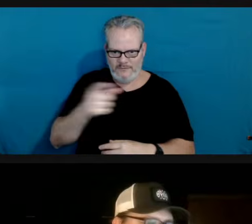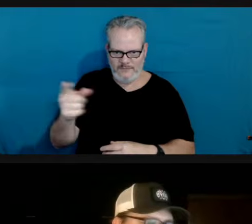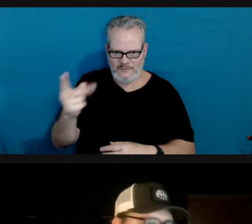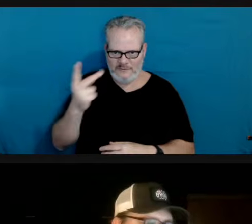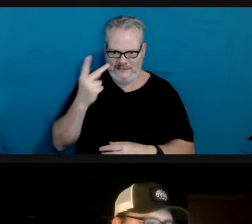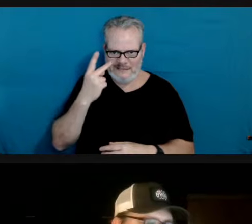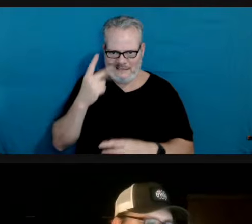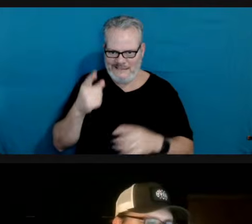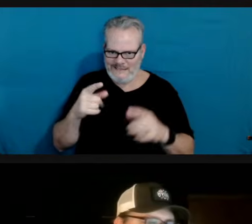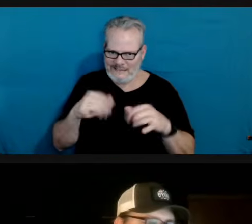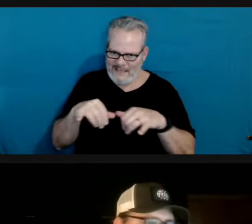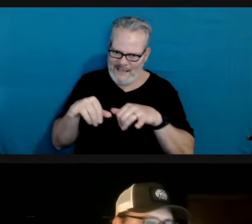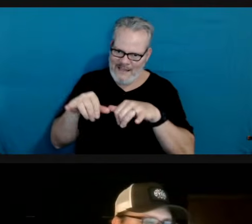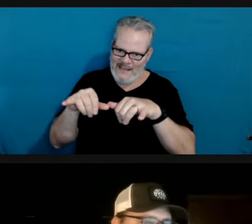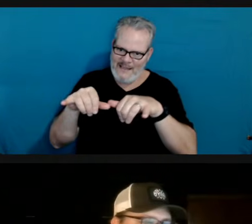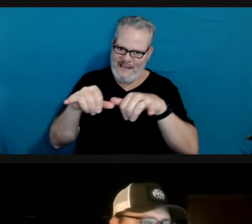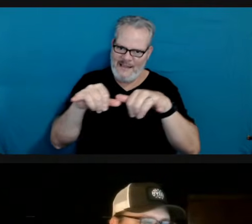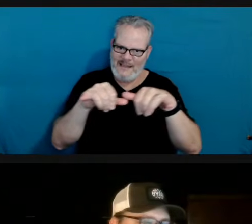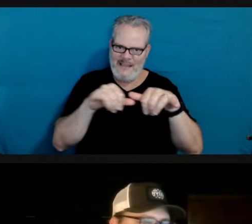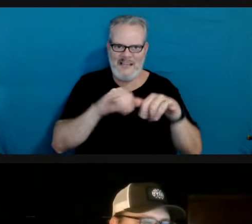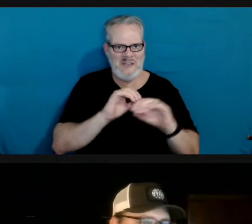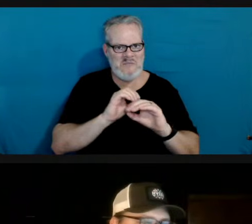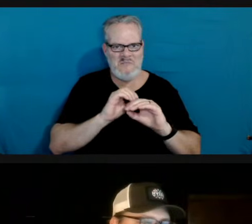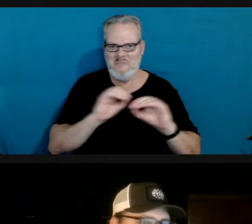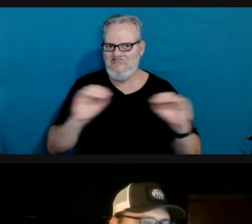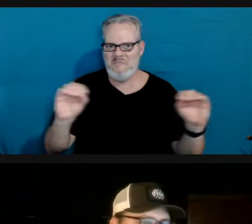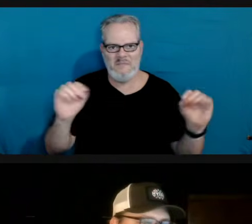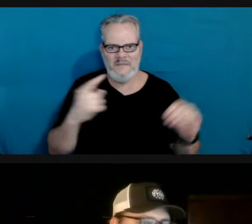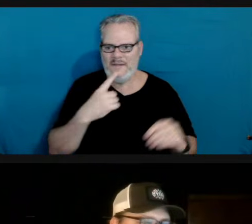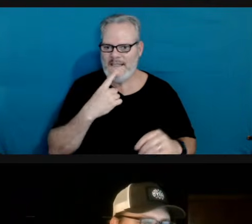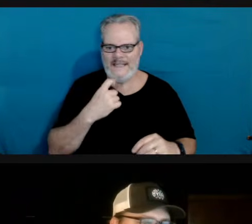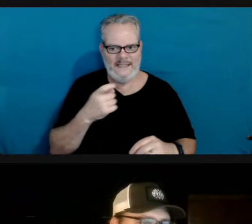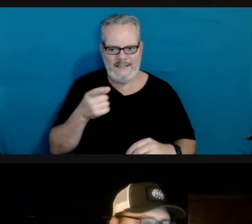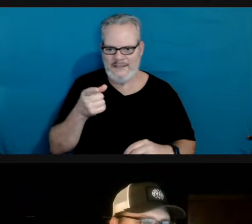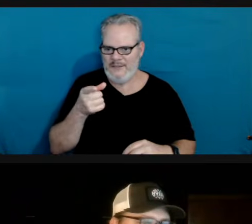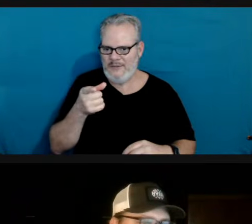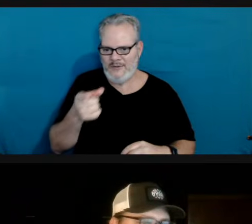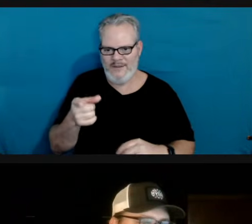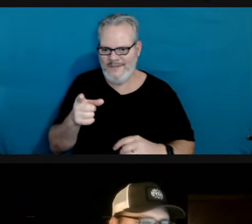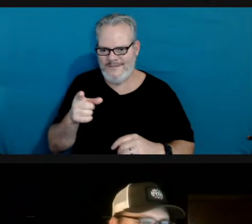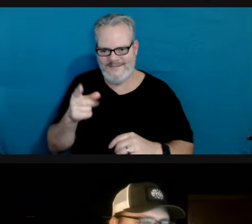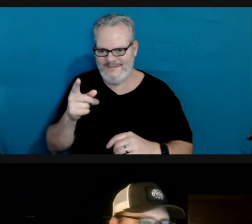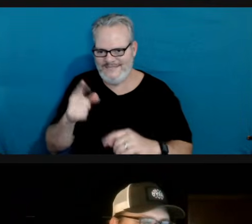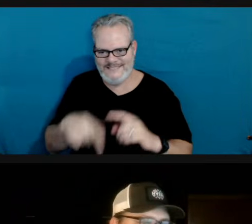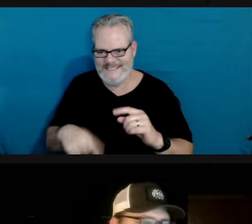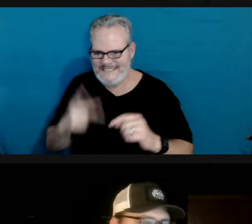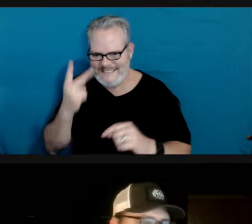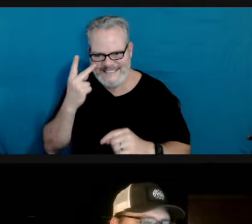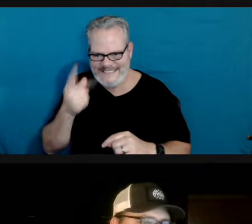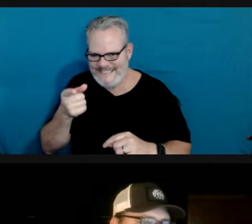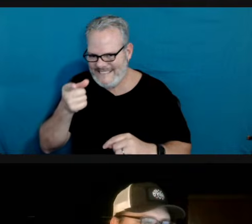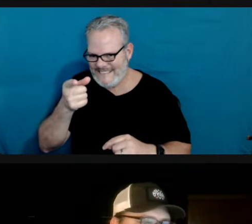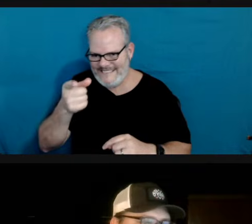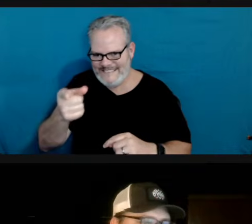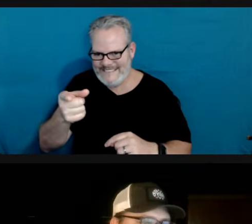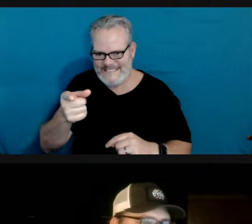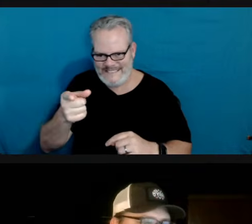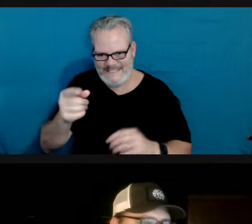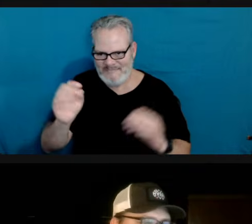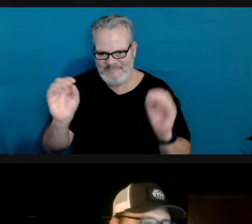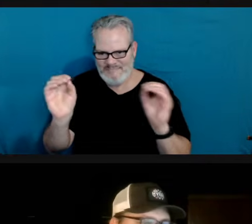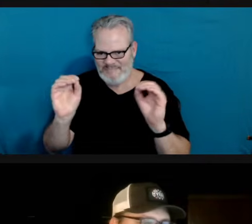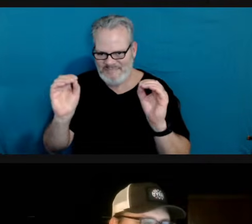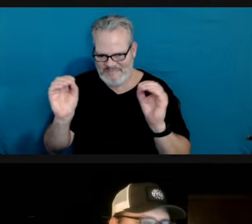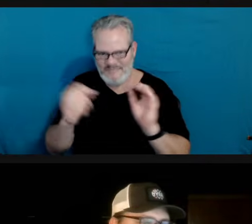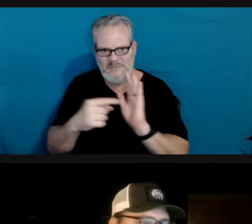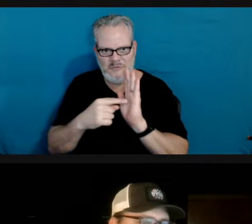similar. Nothing in the red in this case. See, they're not using those stations in the volcano area, which is why we prefer purple air. But it does show